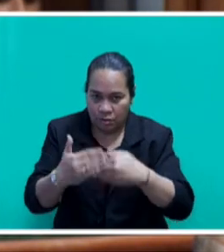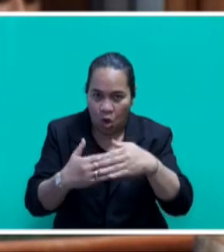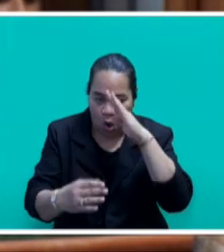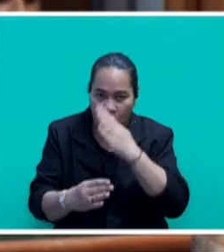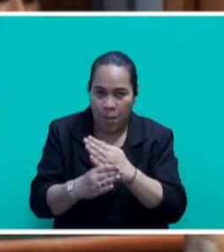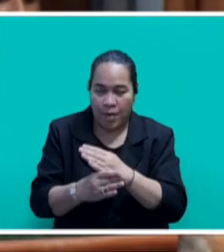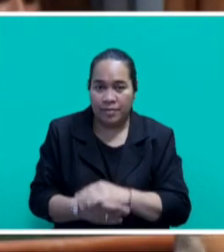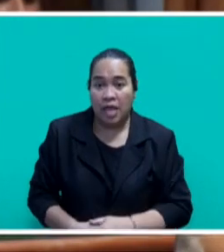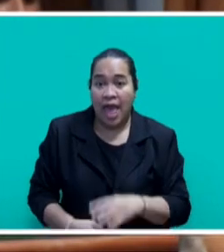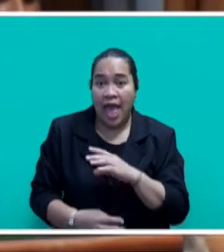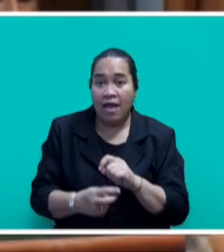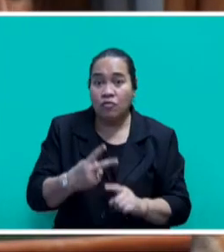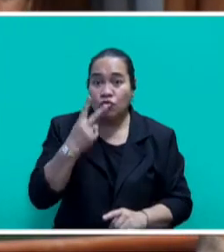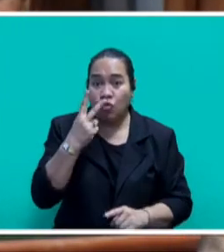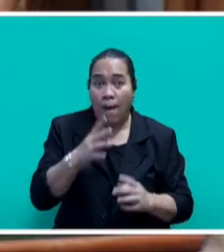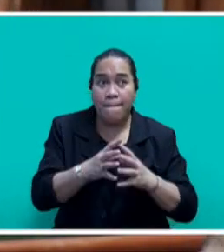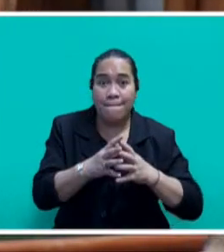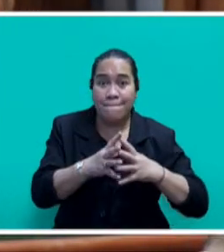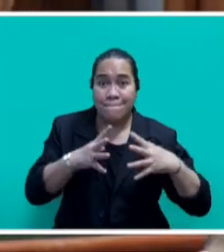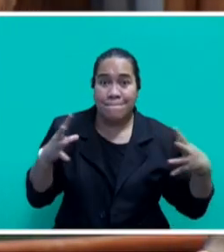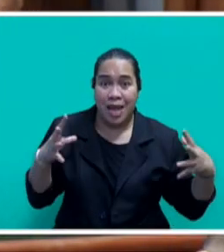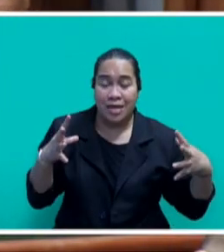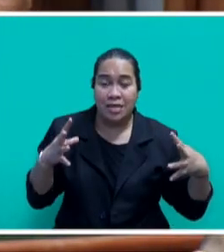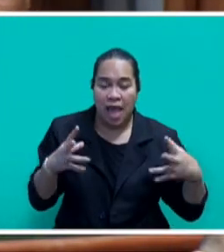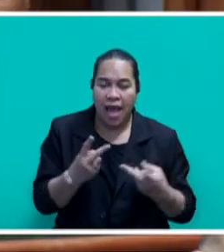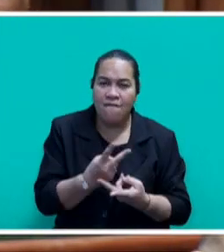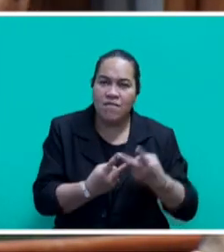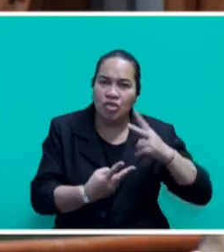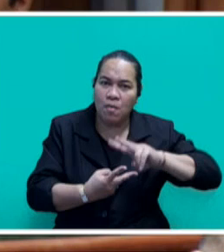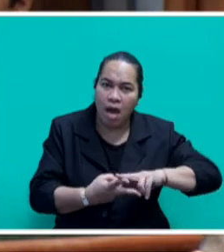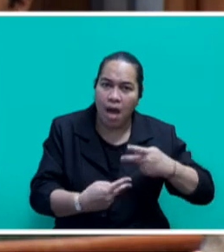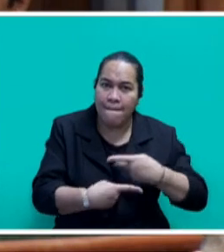There are 2 large-scale vegetable production